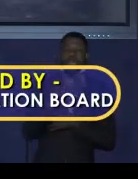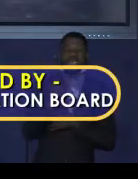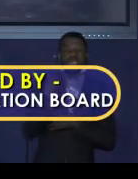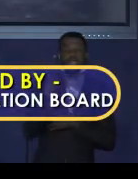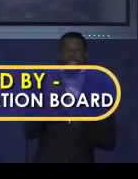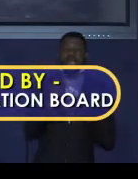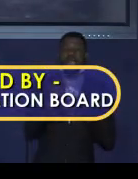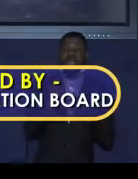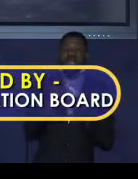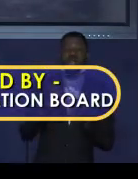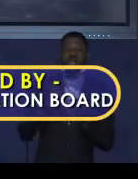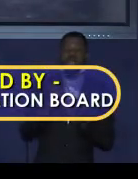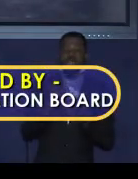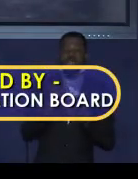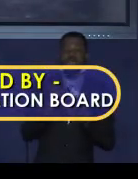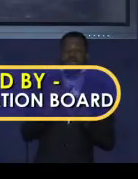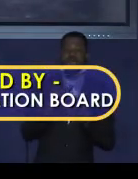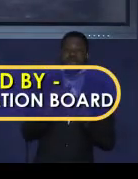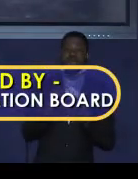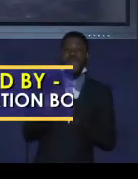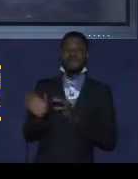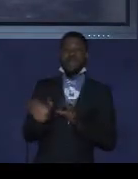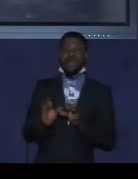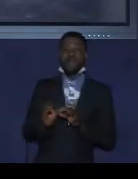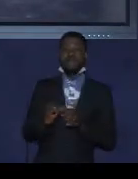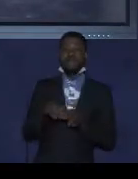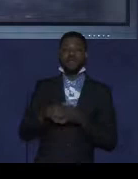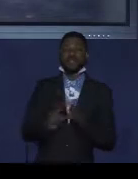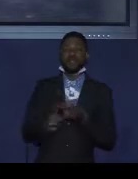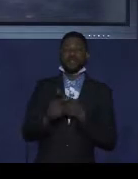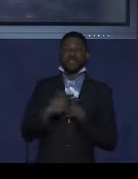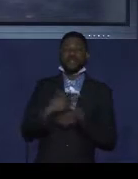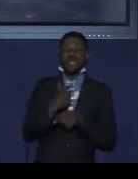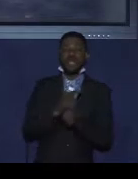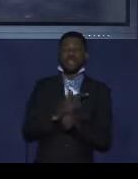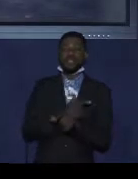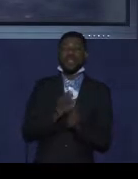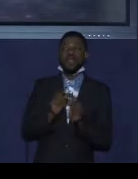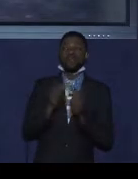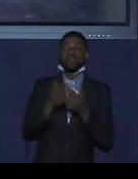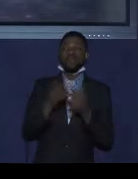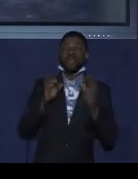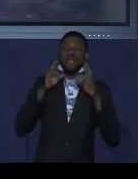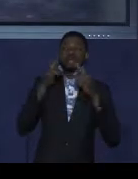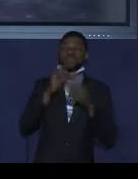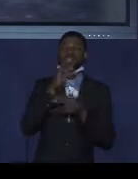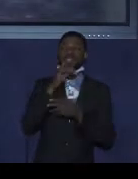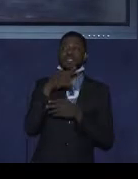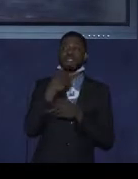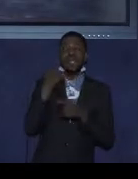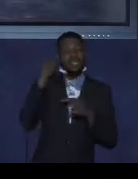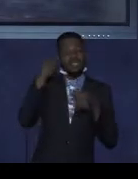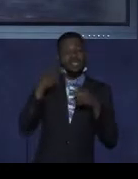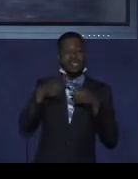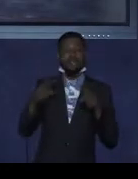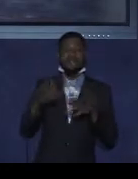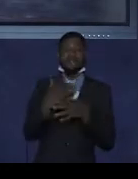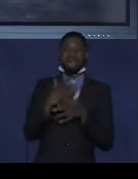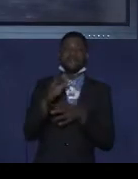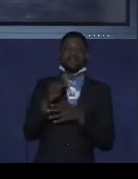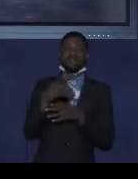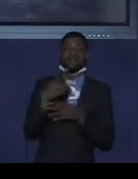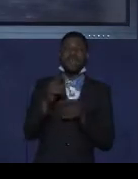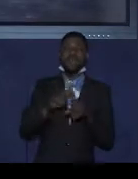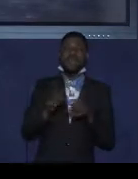and see how we have performed in today's lesson. Group conflict is the disagreement